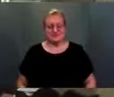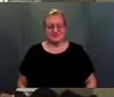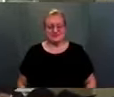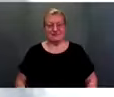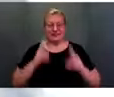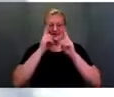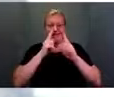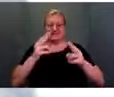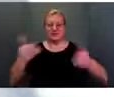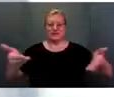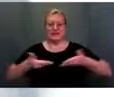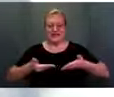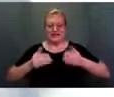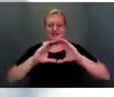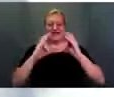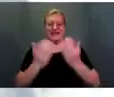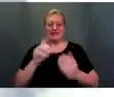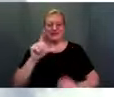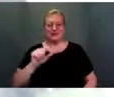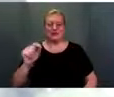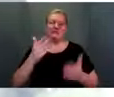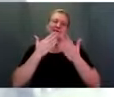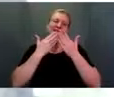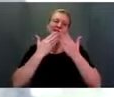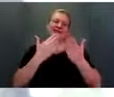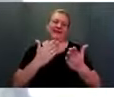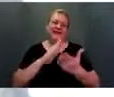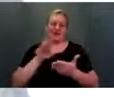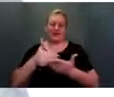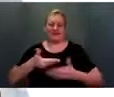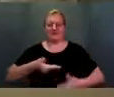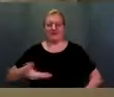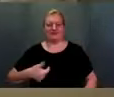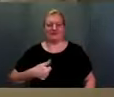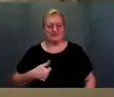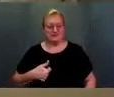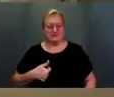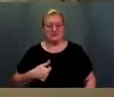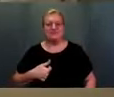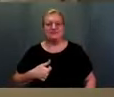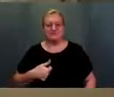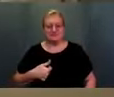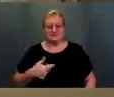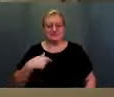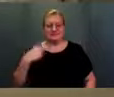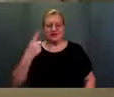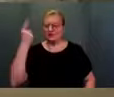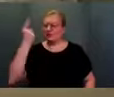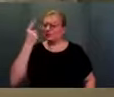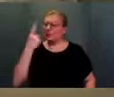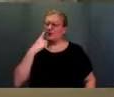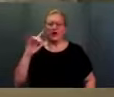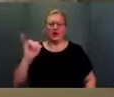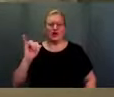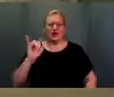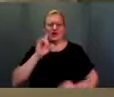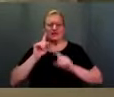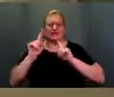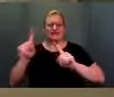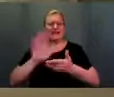Distinguished guests, class of 2020, thank you all for having me. I've always wondered what it would be like to attend